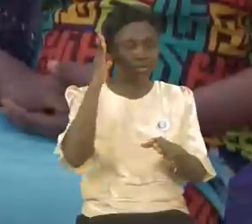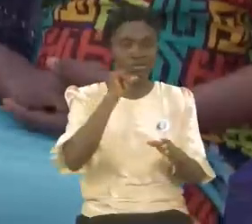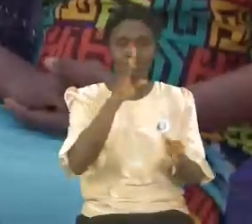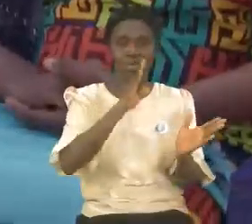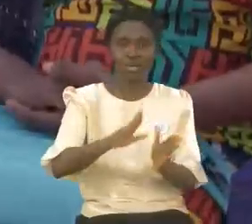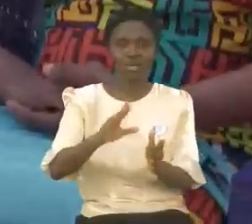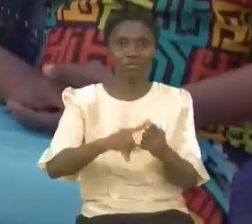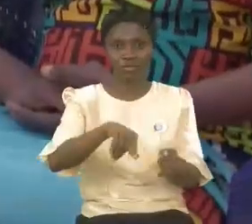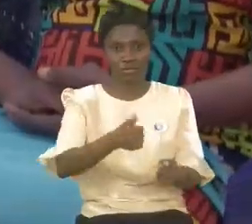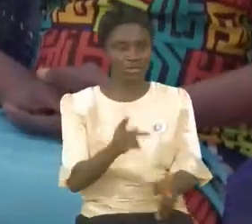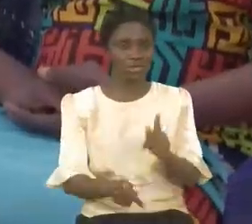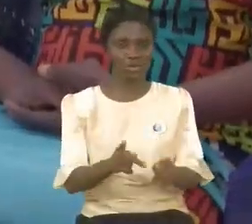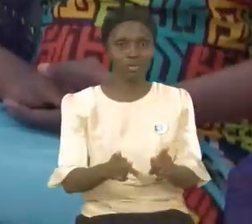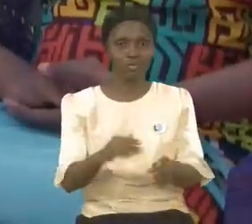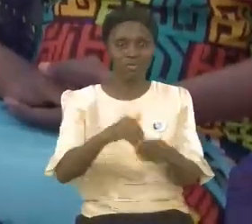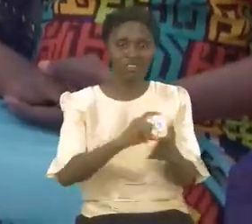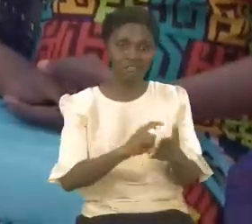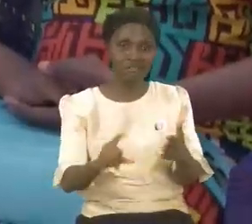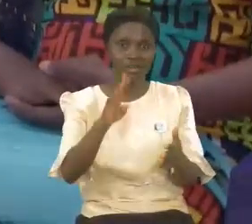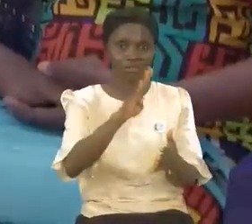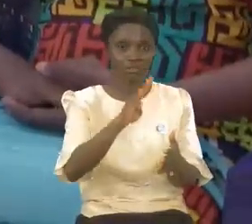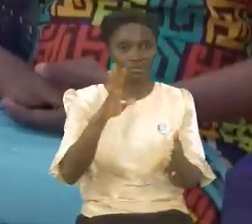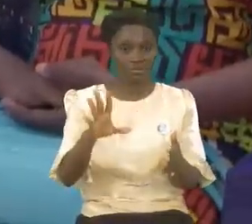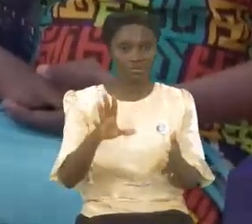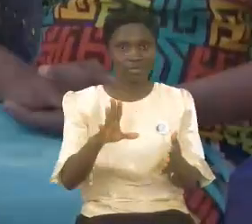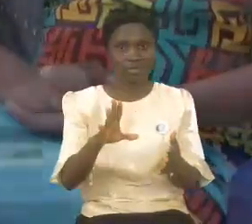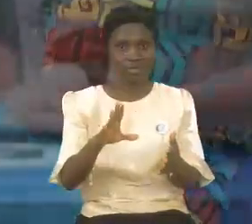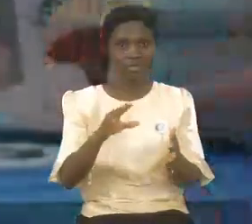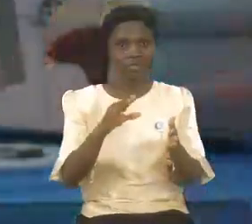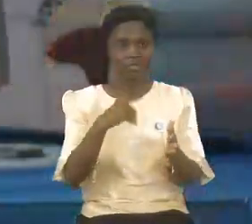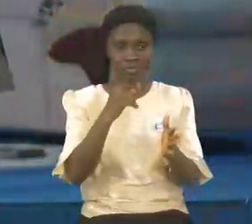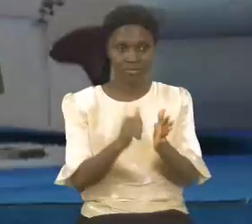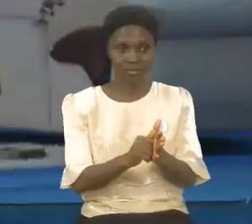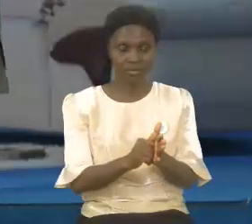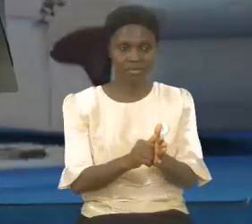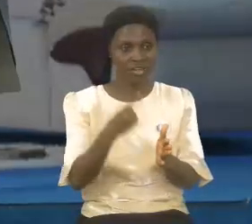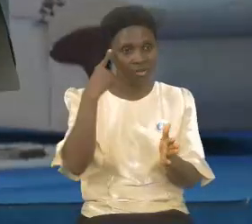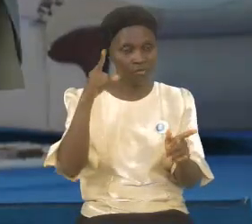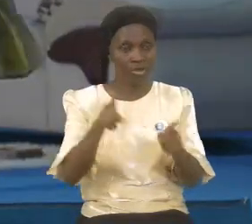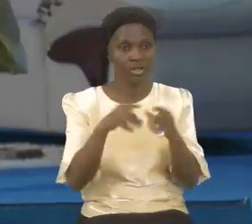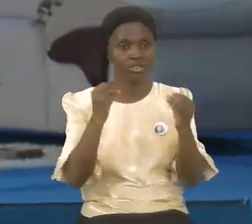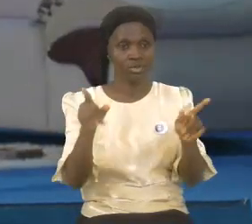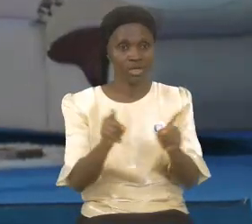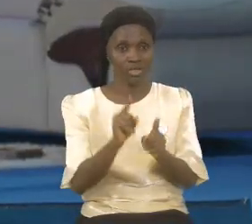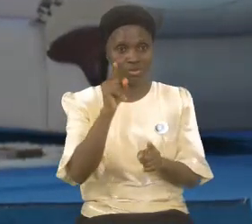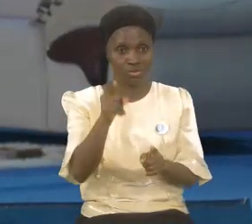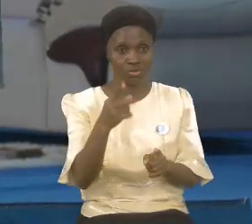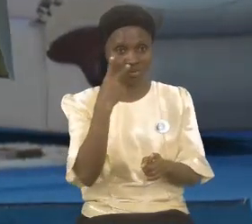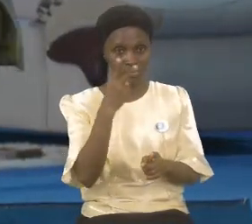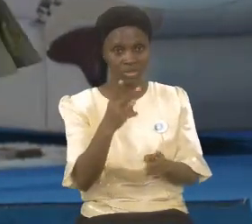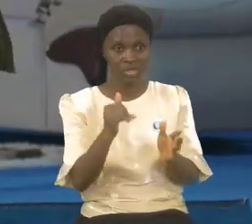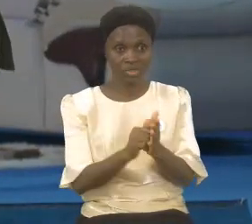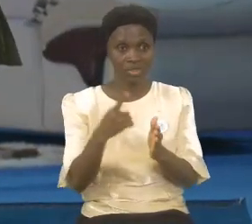verse 45, it assures us, for as much as thou sawest that the